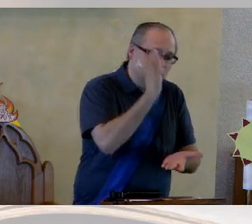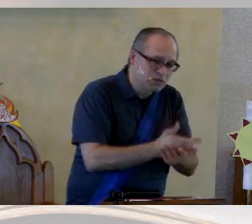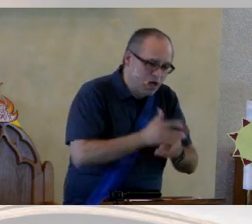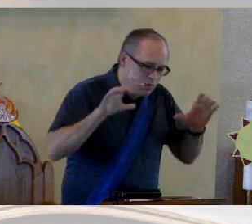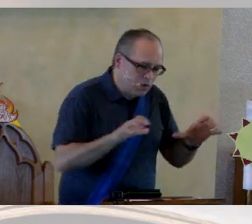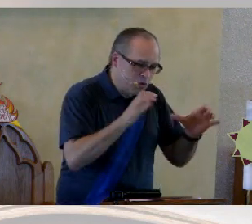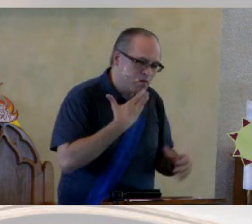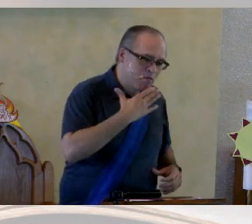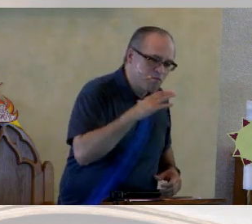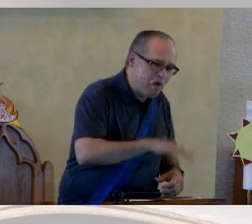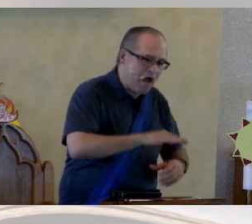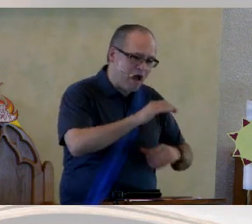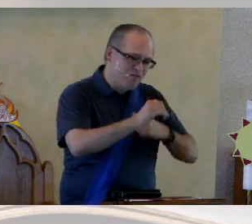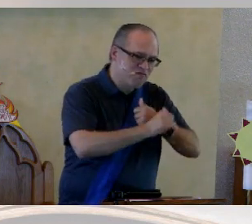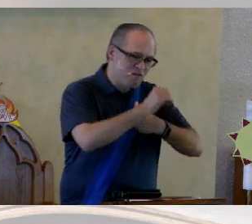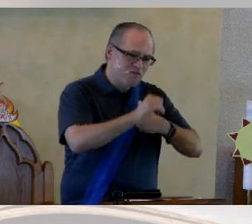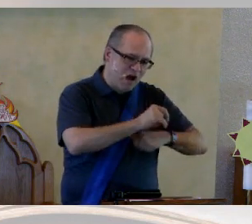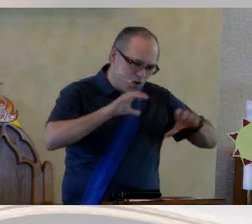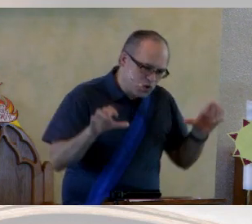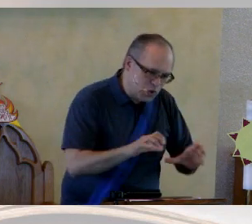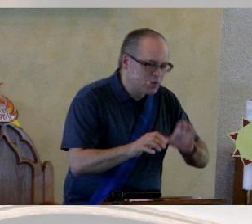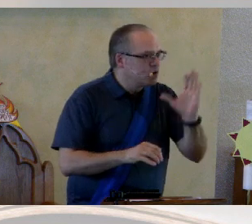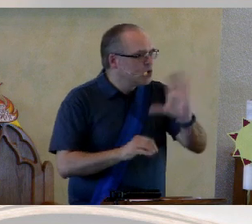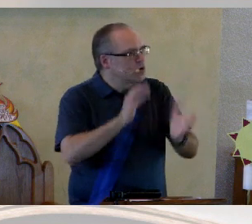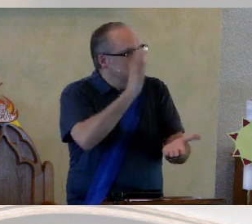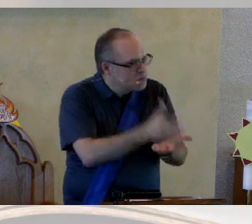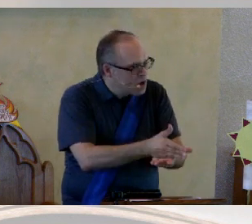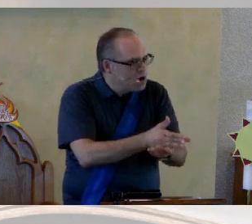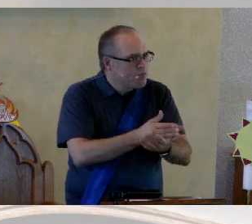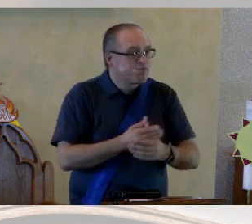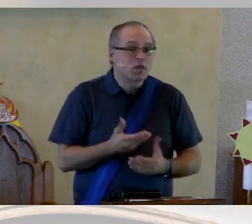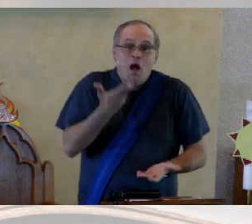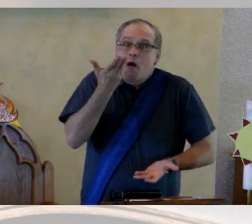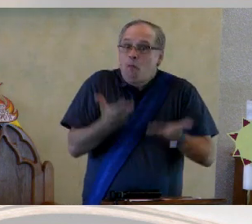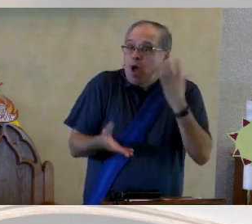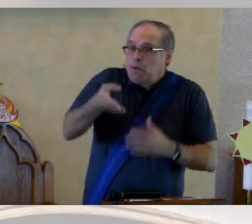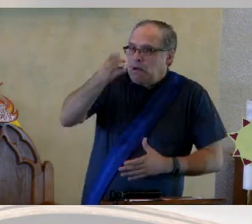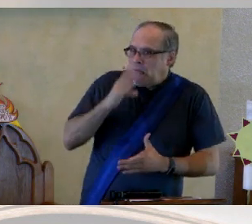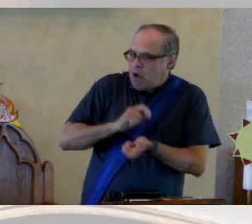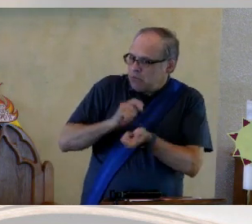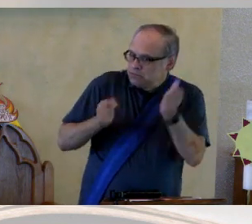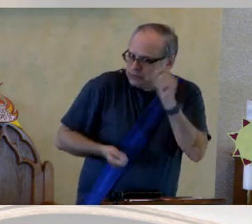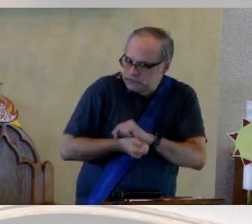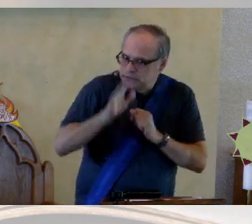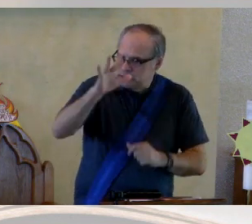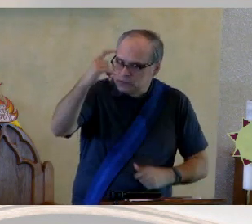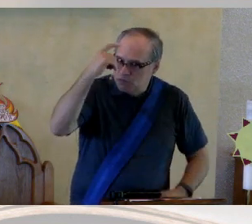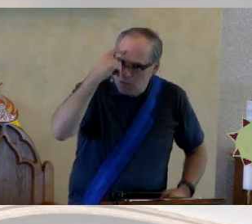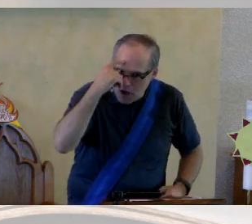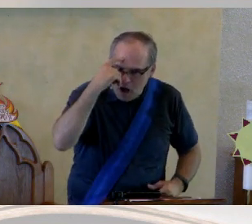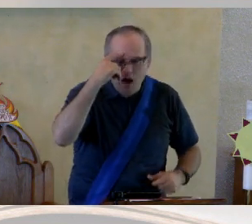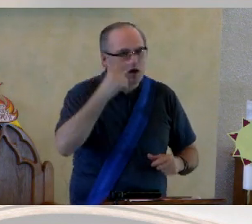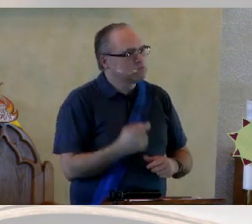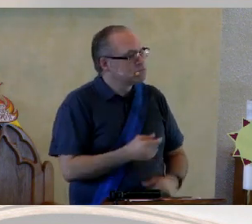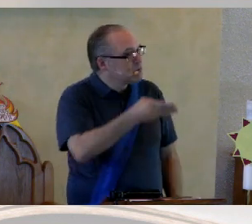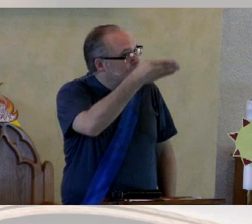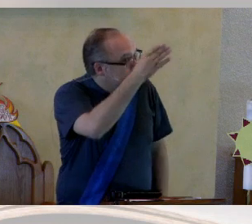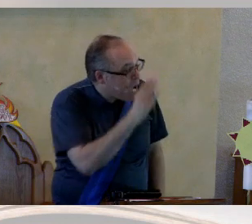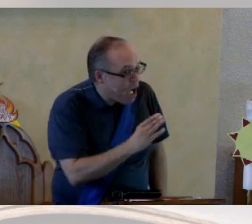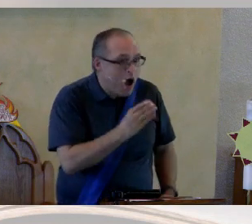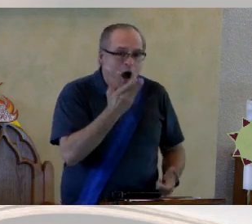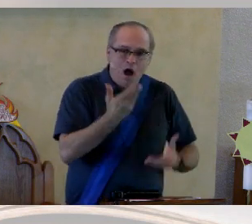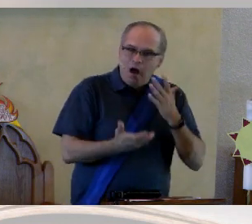violence that is in their hands. Who knows? God may relent and change God's mind. God may turn from